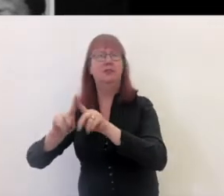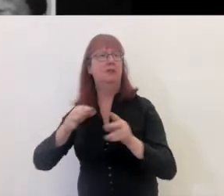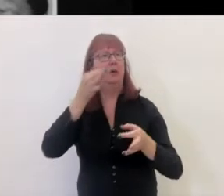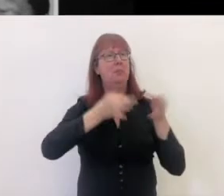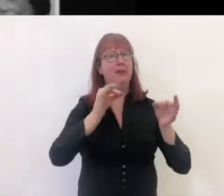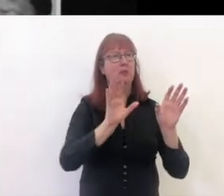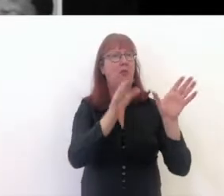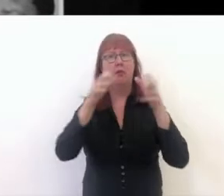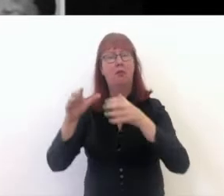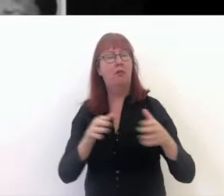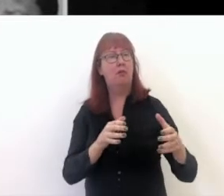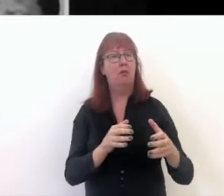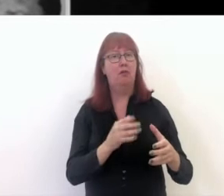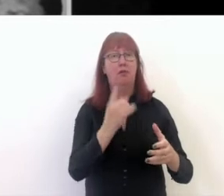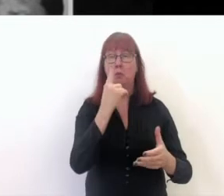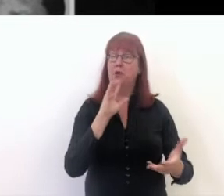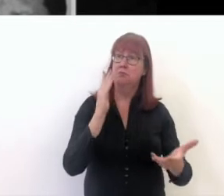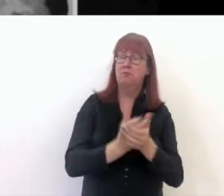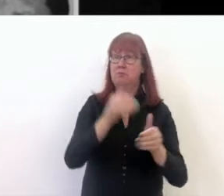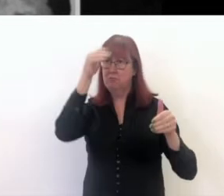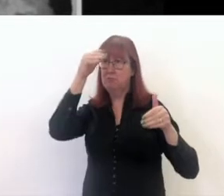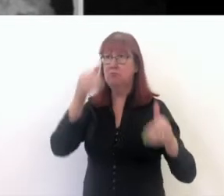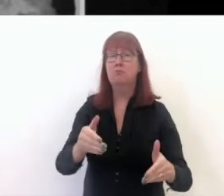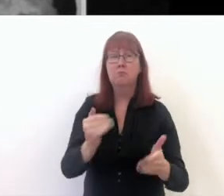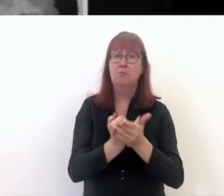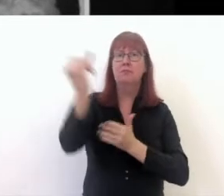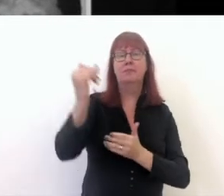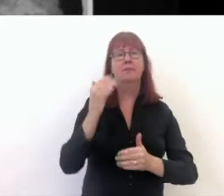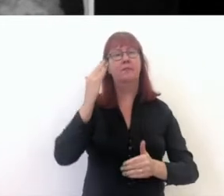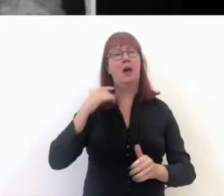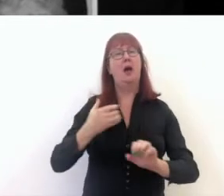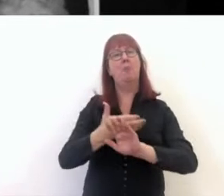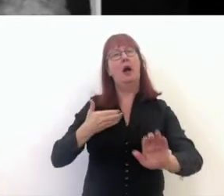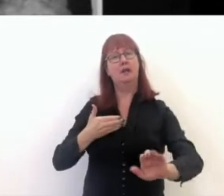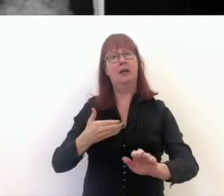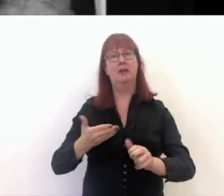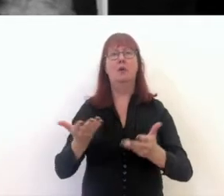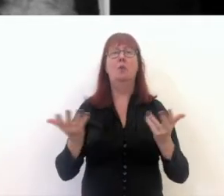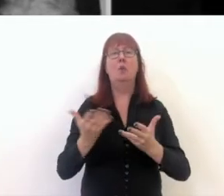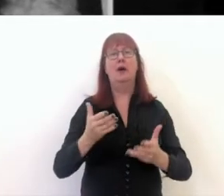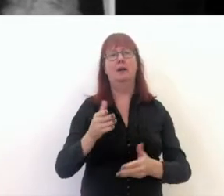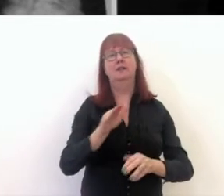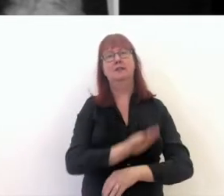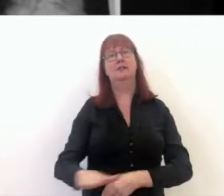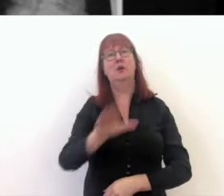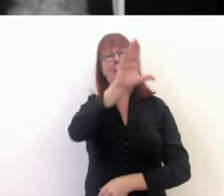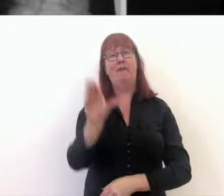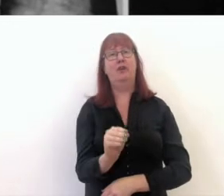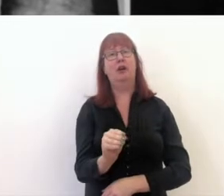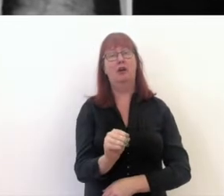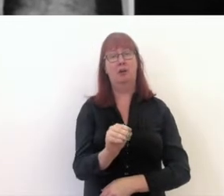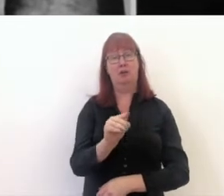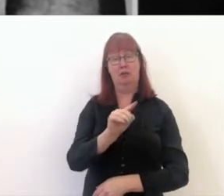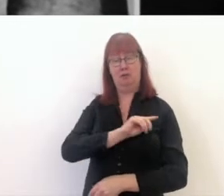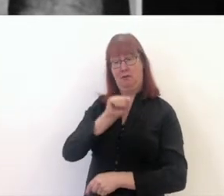This included the fight against Apartheid in South Africa. This was a political system that